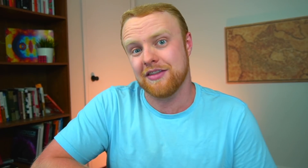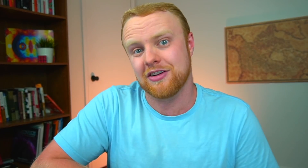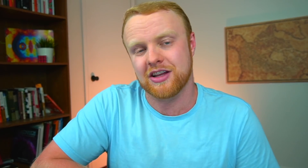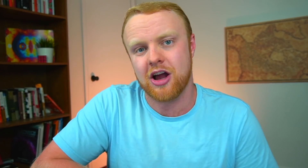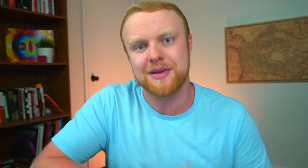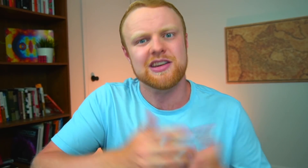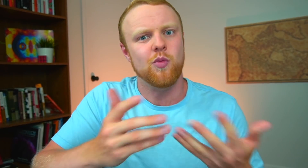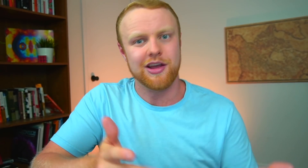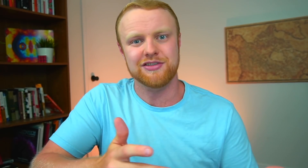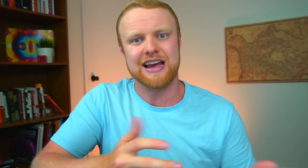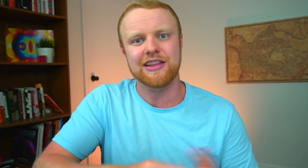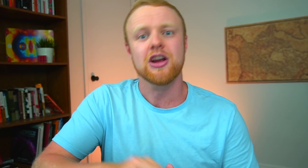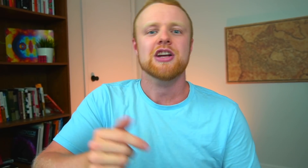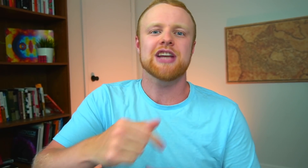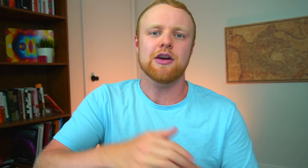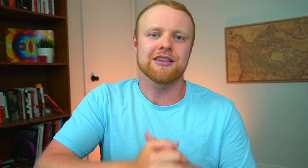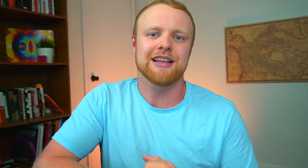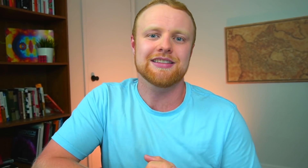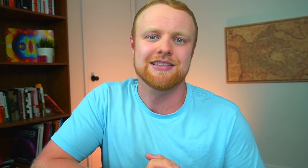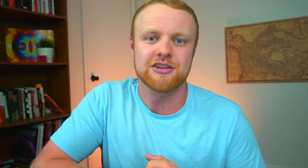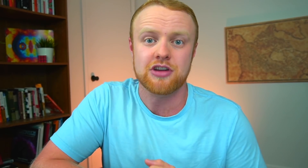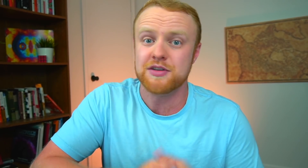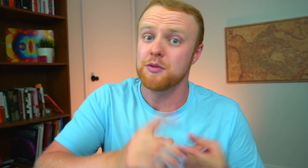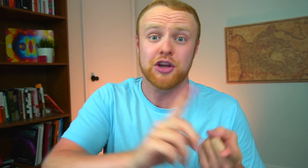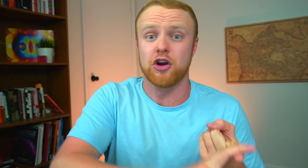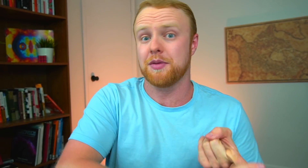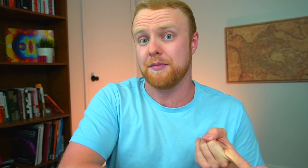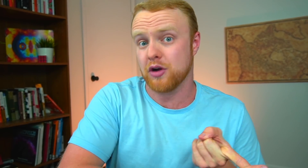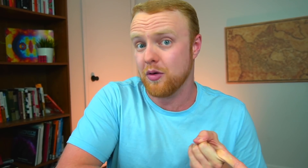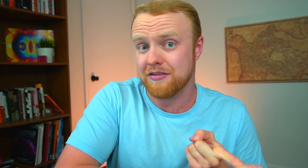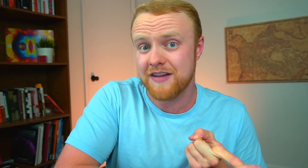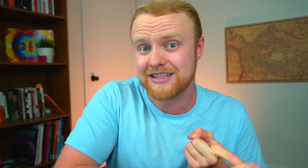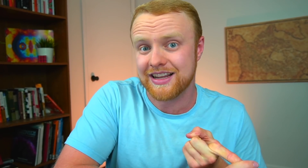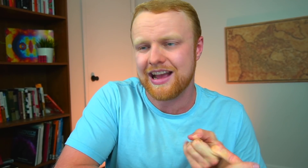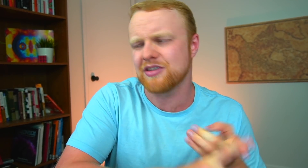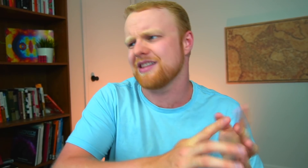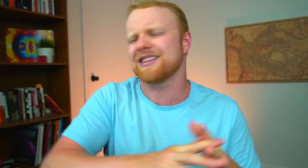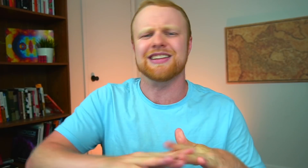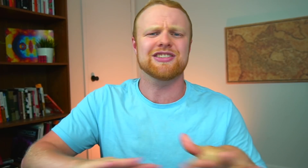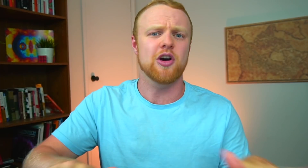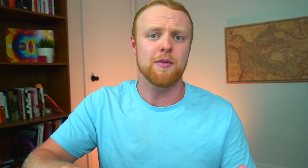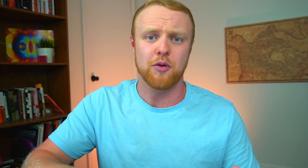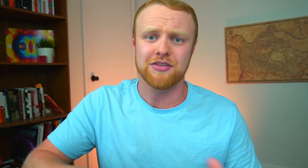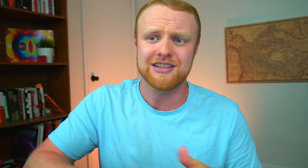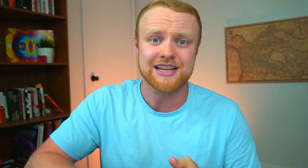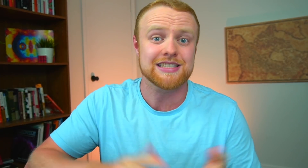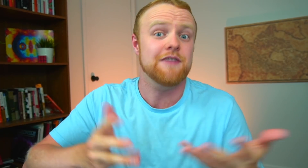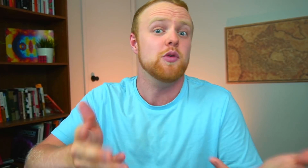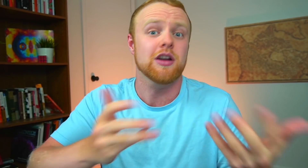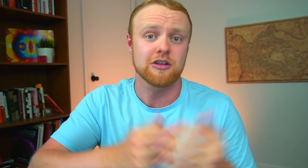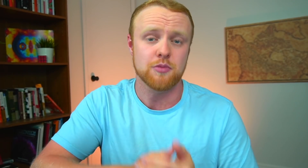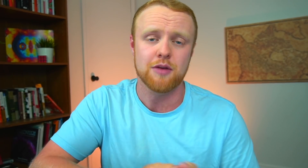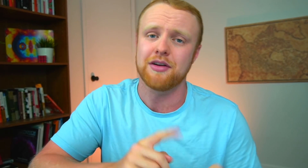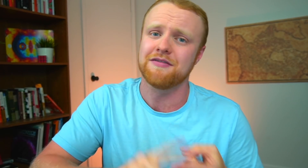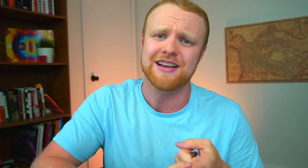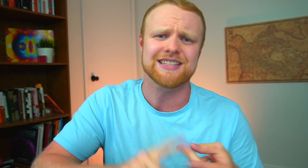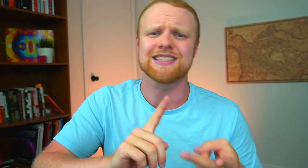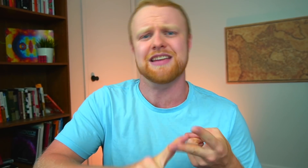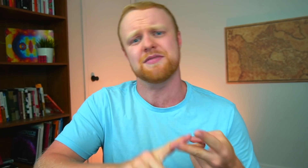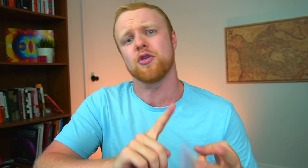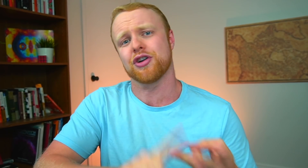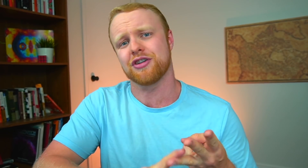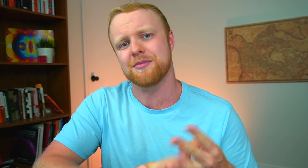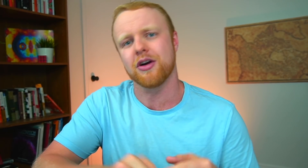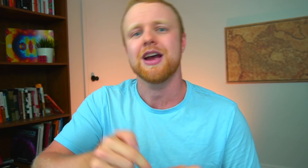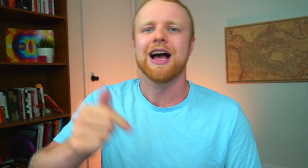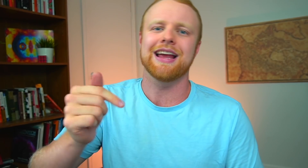know down there in the comments. And while you're down there, check out the links in the description where you can open up your own investing accounts. I think that's so important these days. And if you want to learn more about investing,